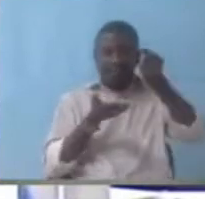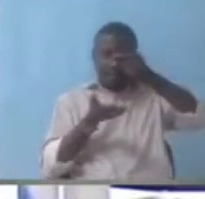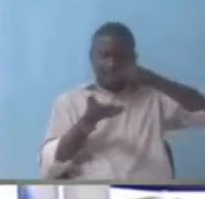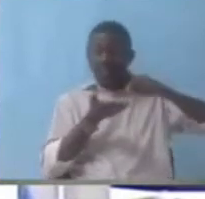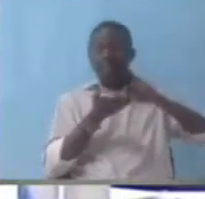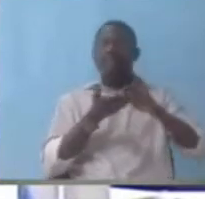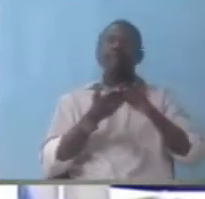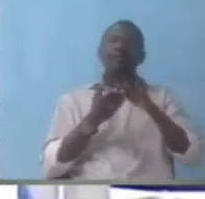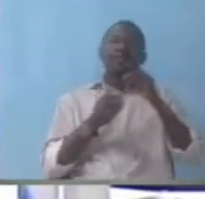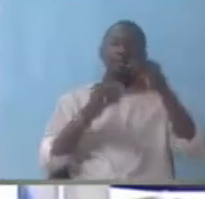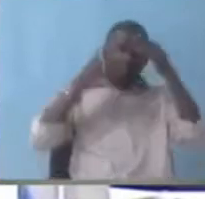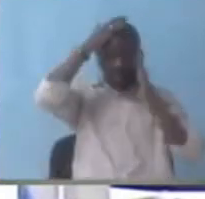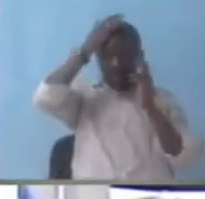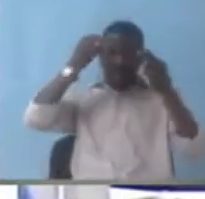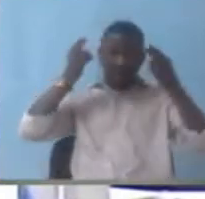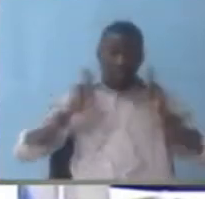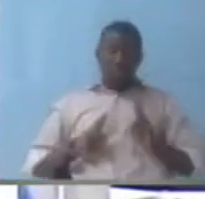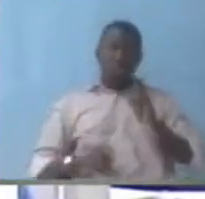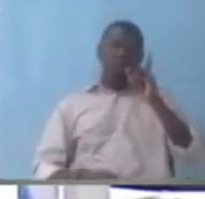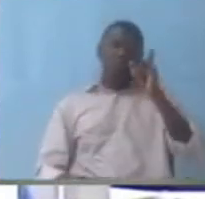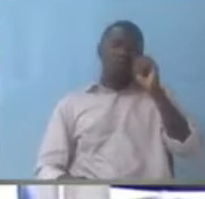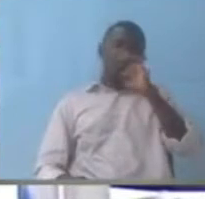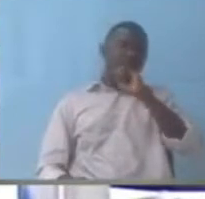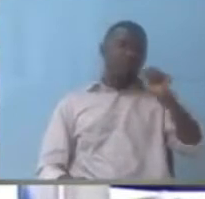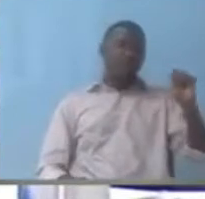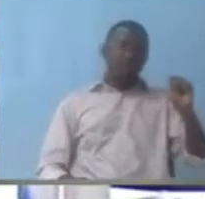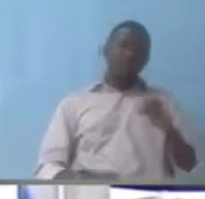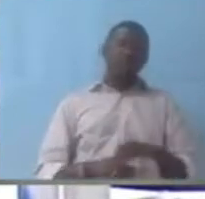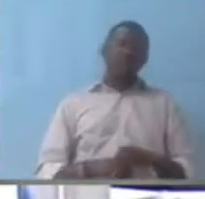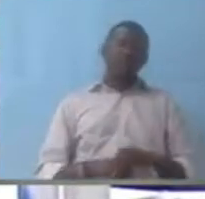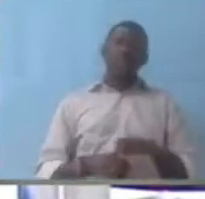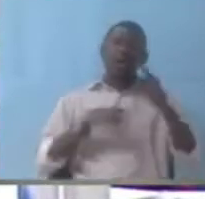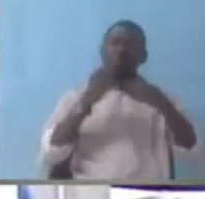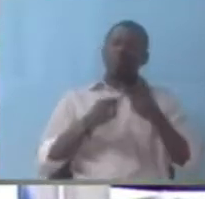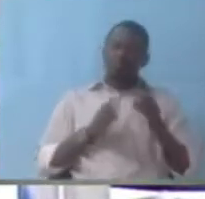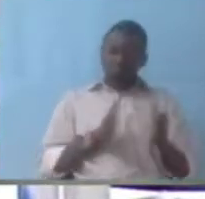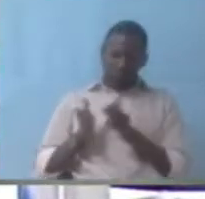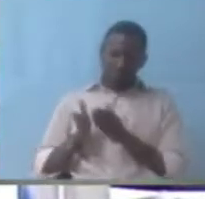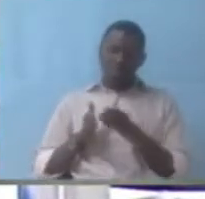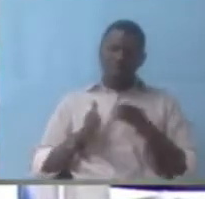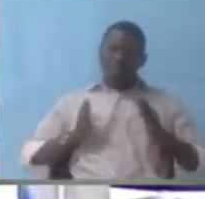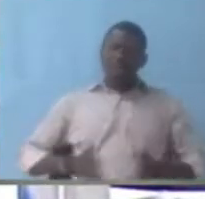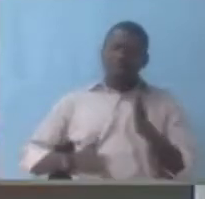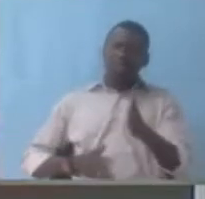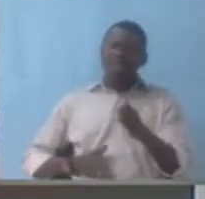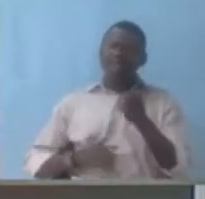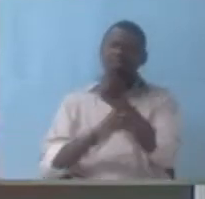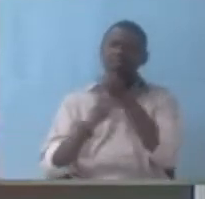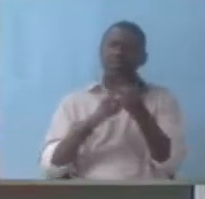decrees. In terms of the human rights situation in the Gambia, then what was the situation?